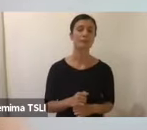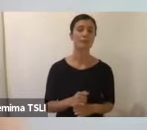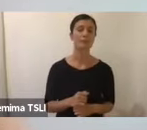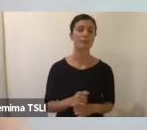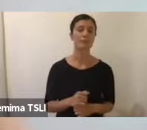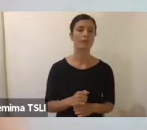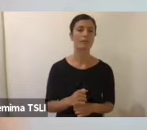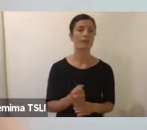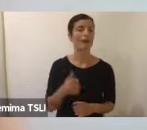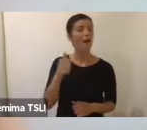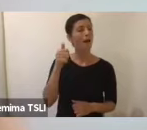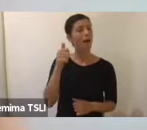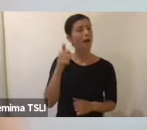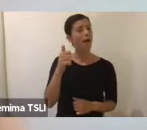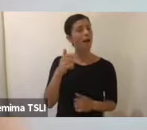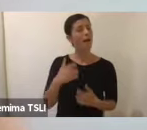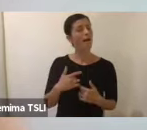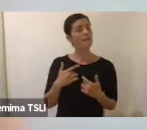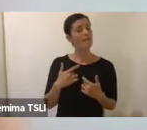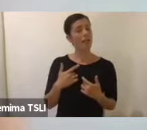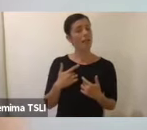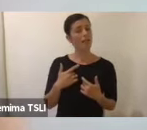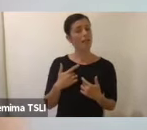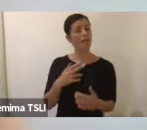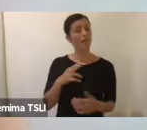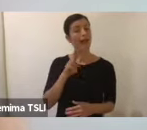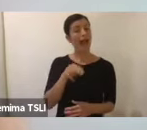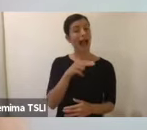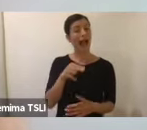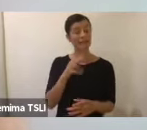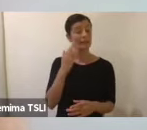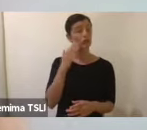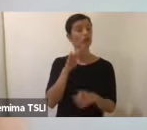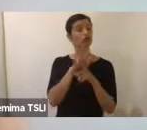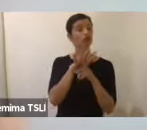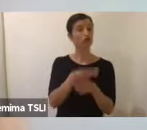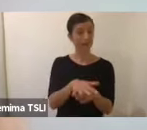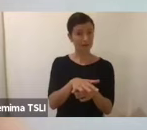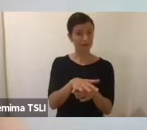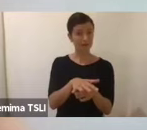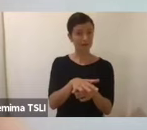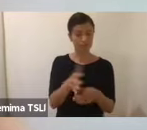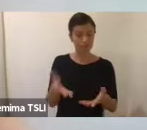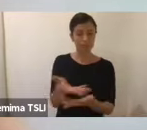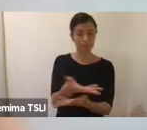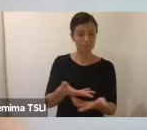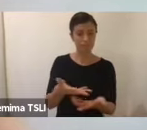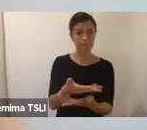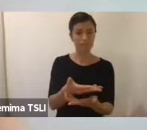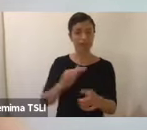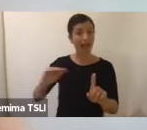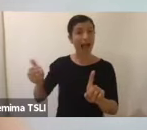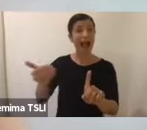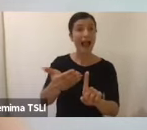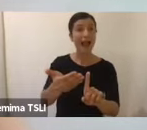making white people feel bad about themselves there has been some poor practice at times which left people with unhealthy